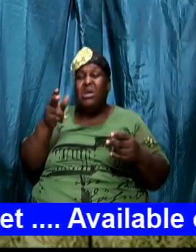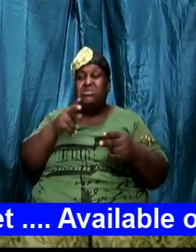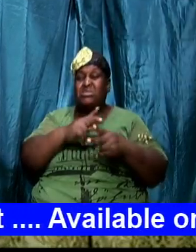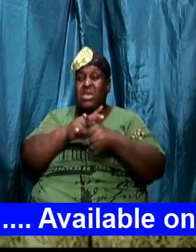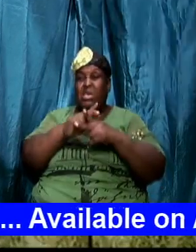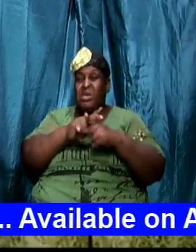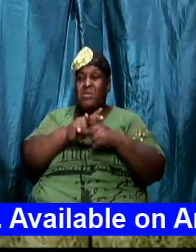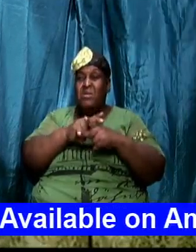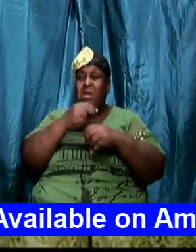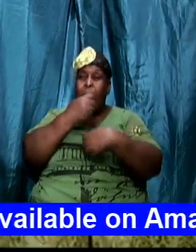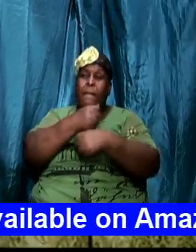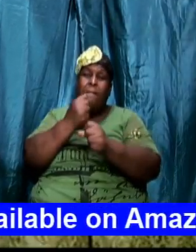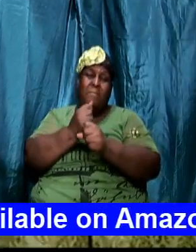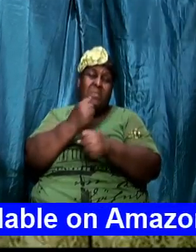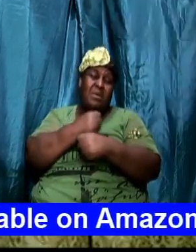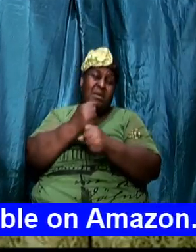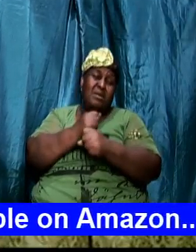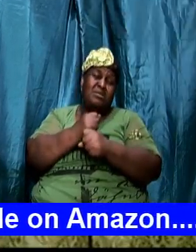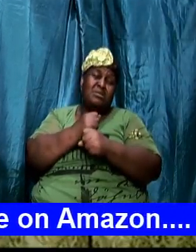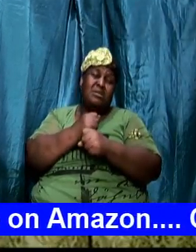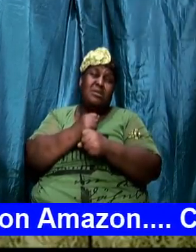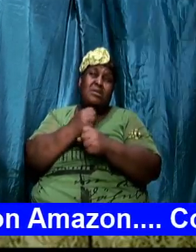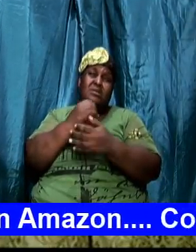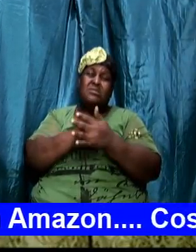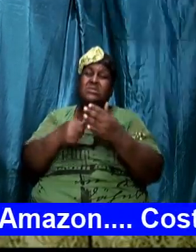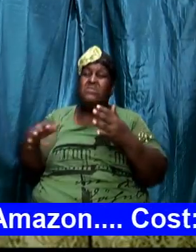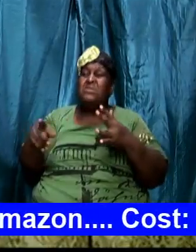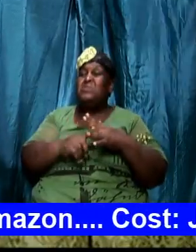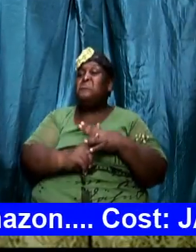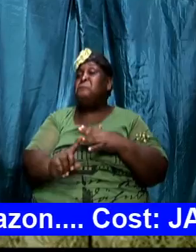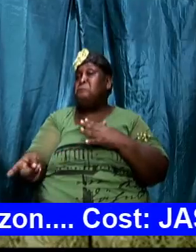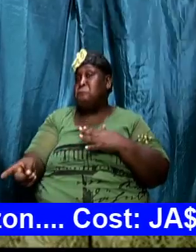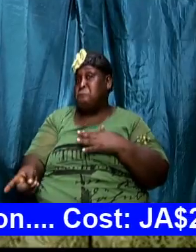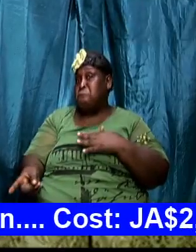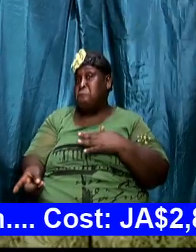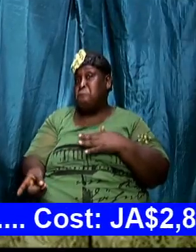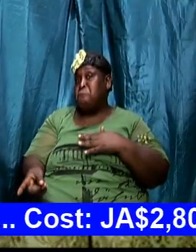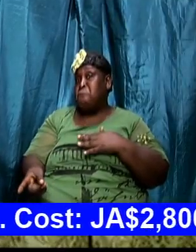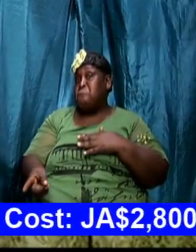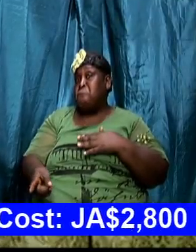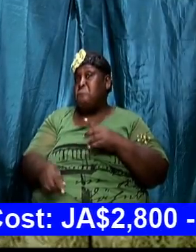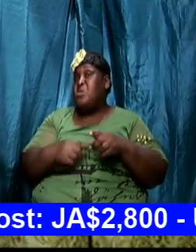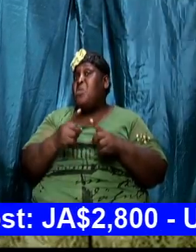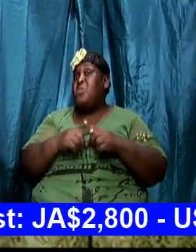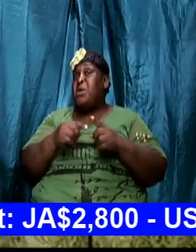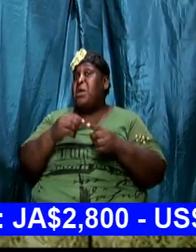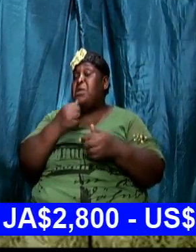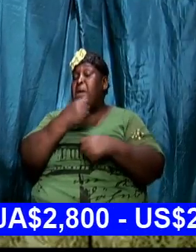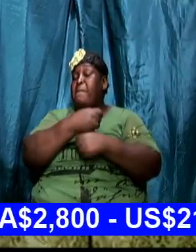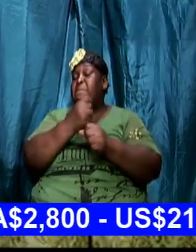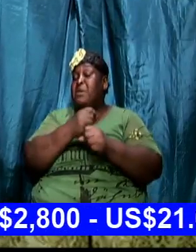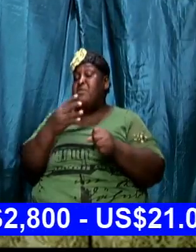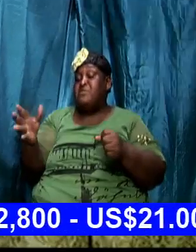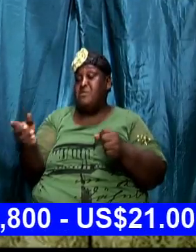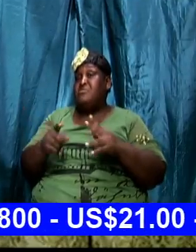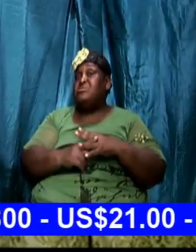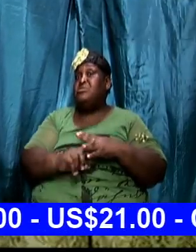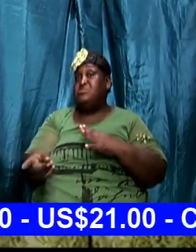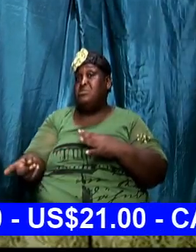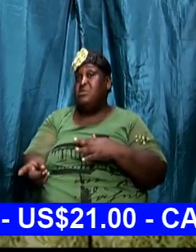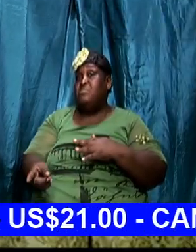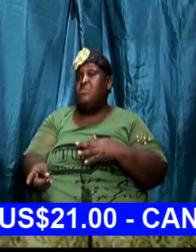And when these things begin to slip, it is what will result in